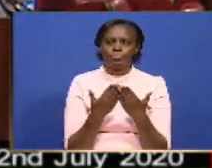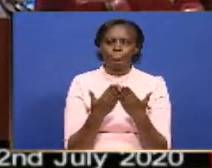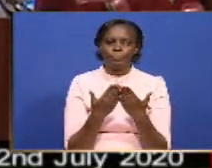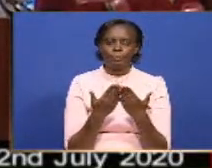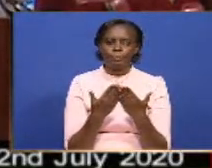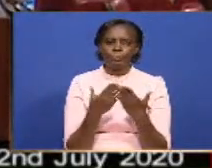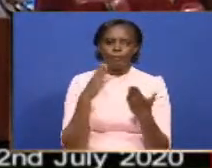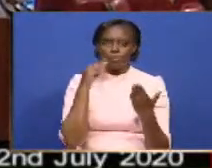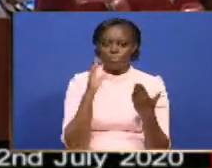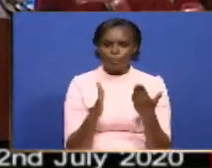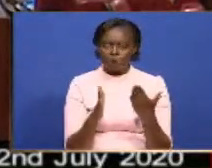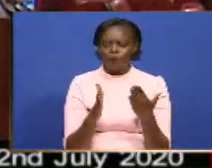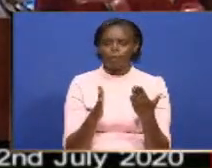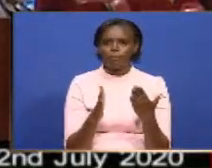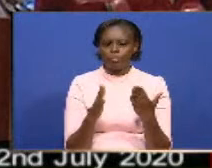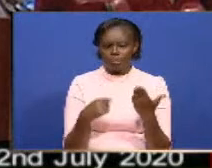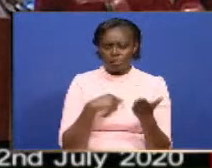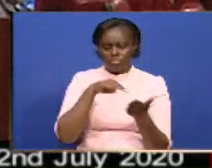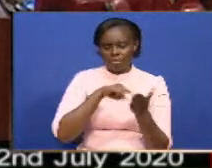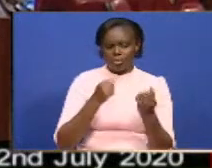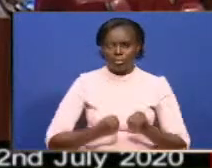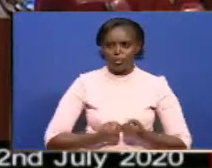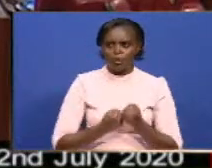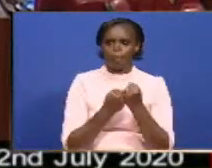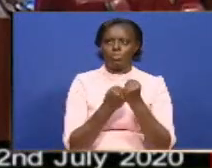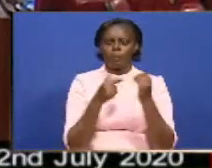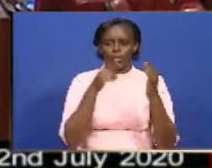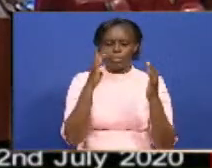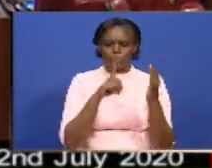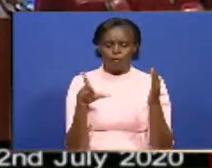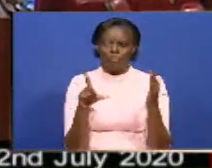Thank you, Madam Speaker. Madam Speaker, I rise to support this bill.